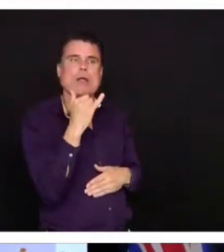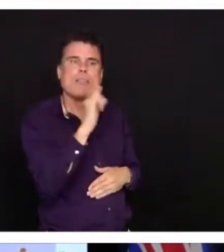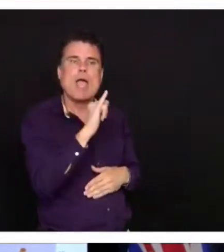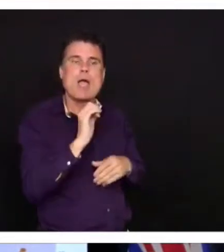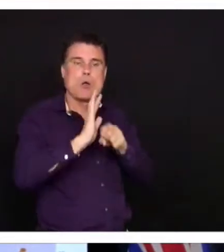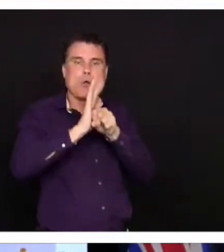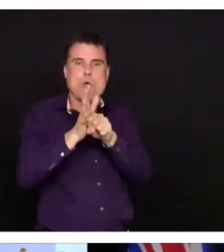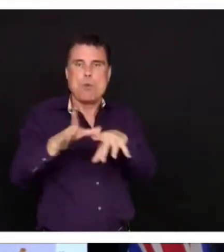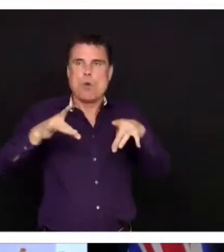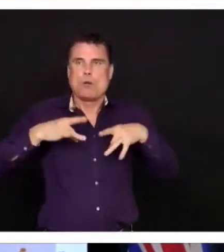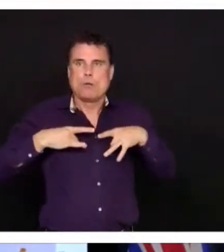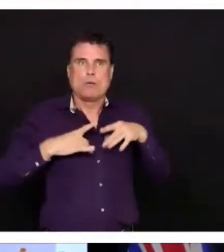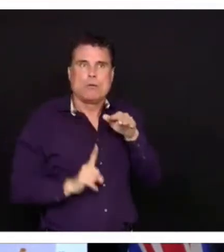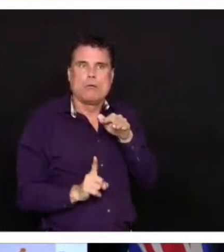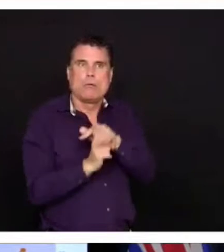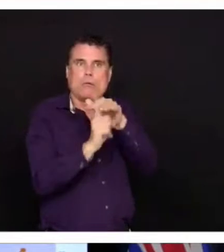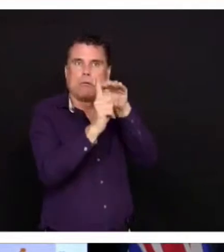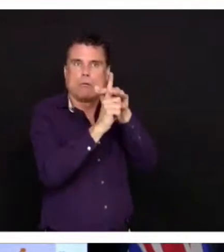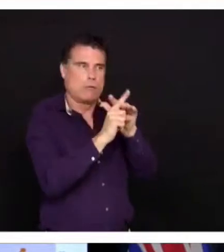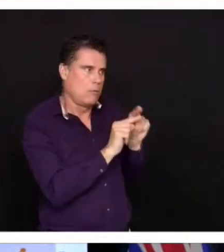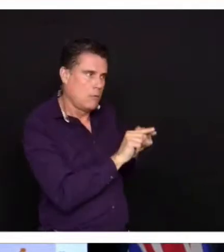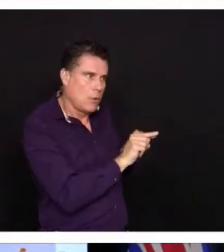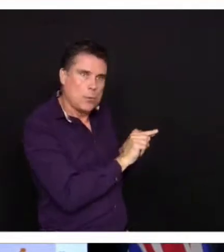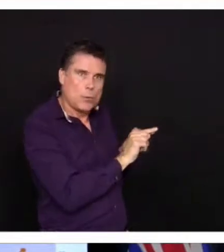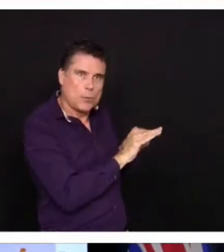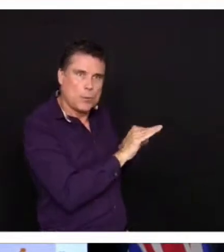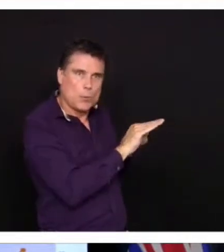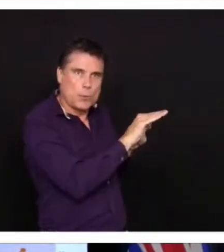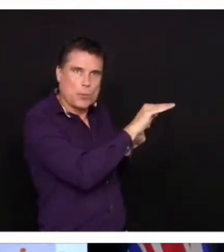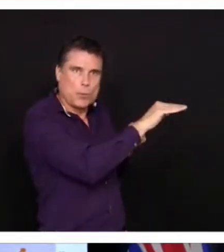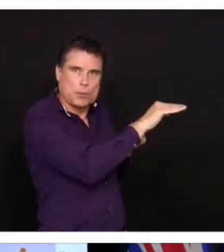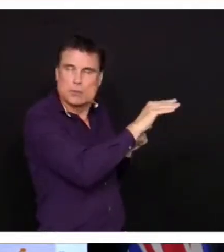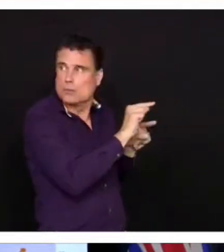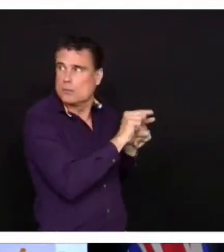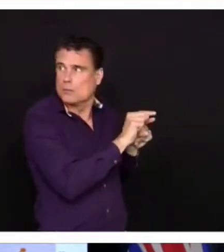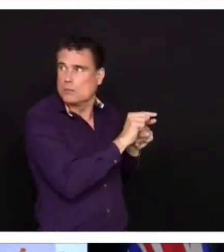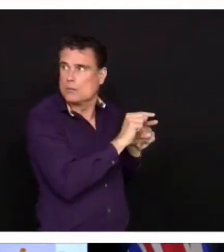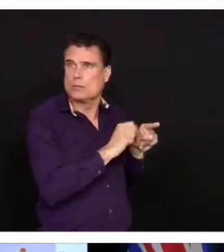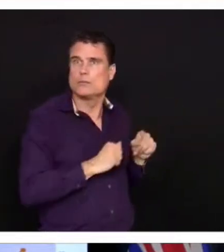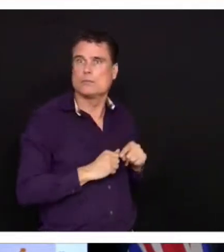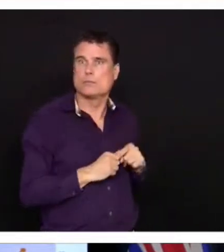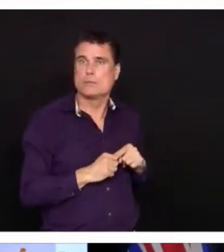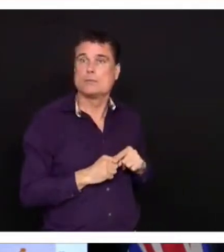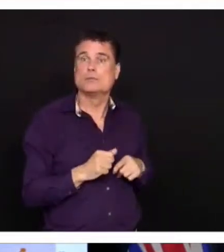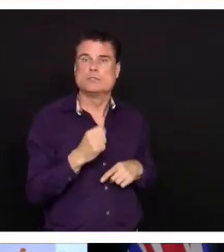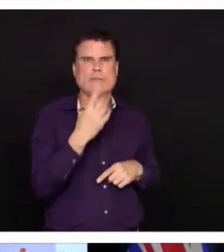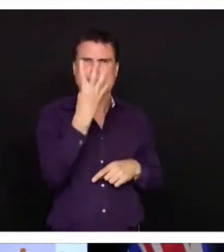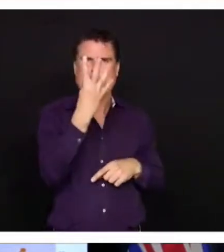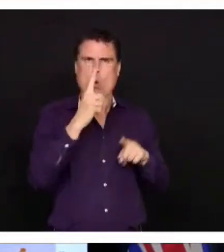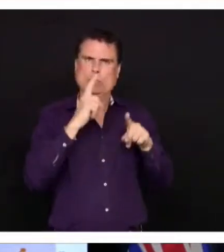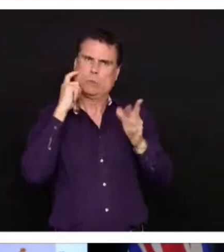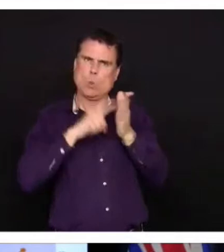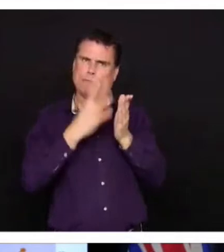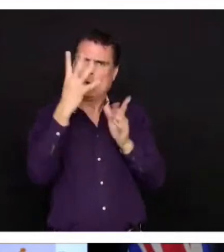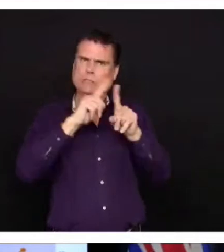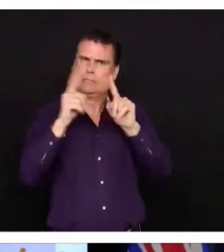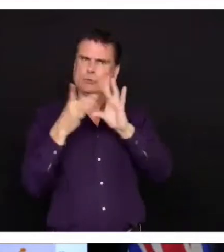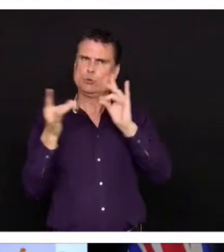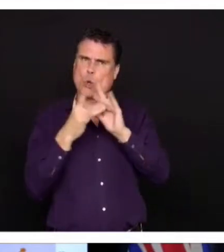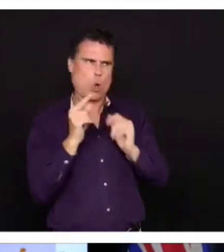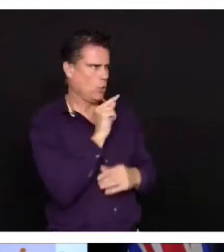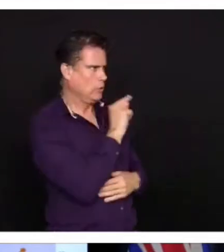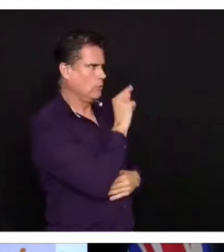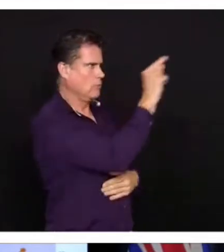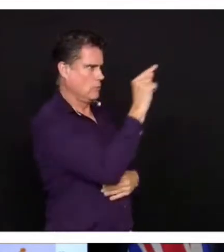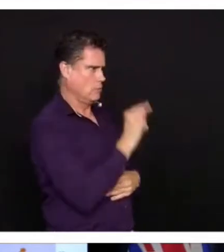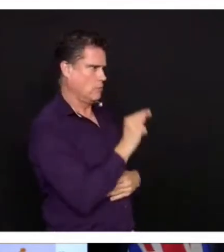look at, if we look at BC, across the right-hand side, the line that you see